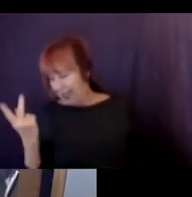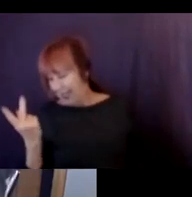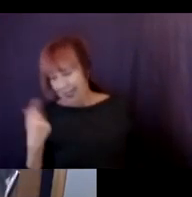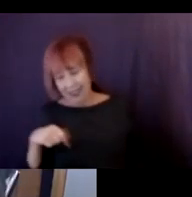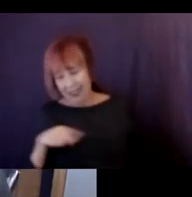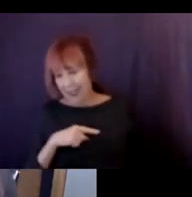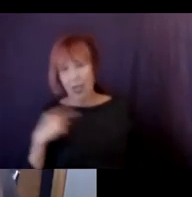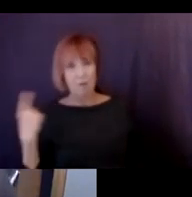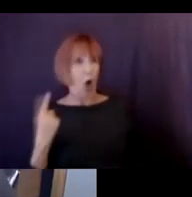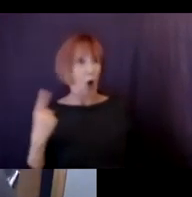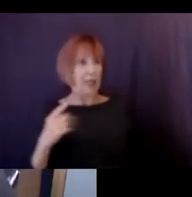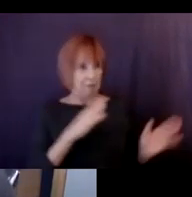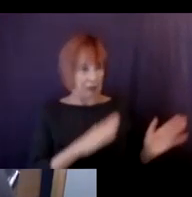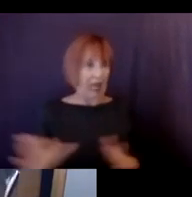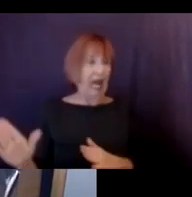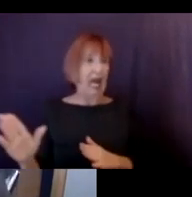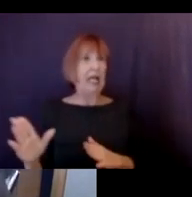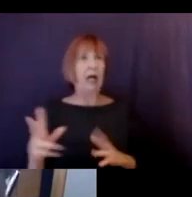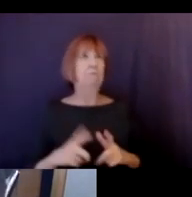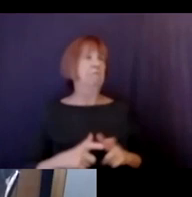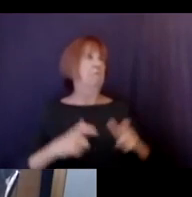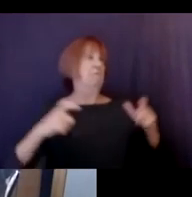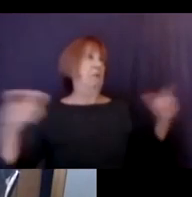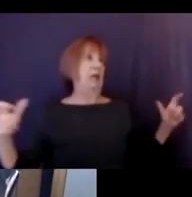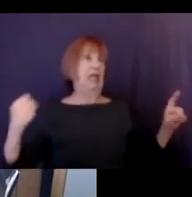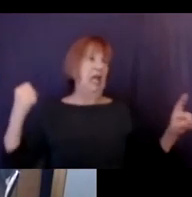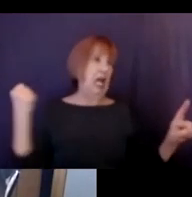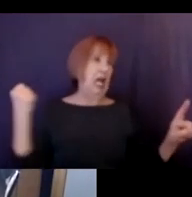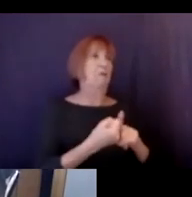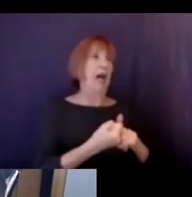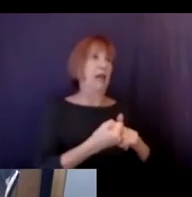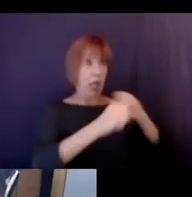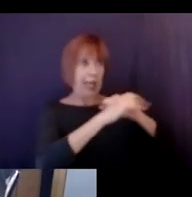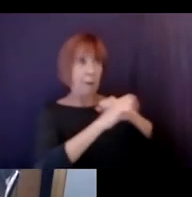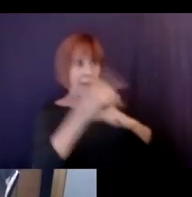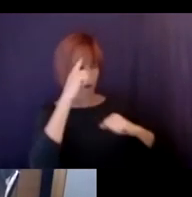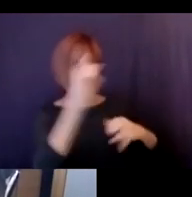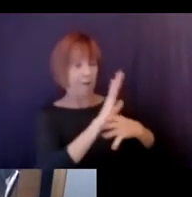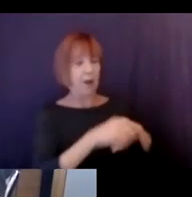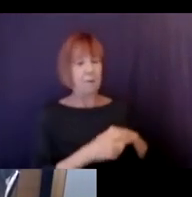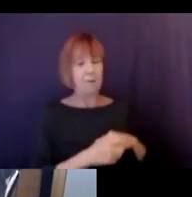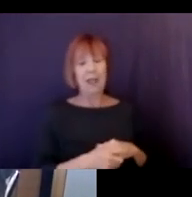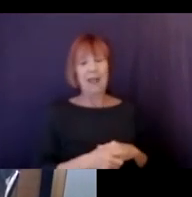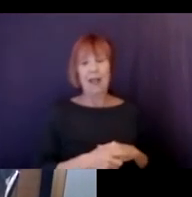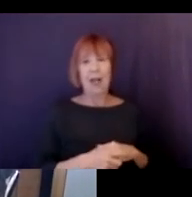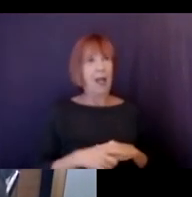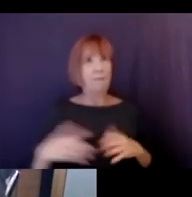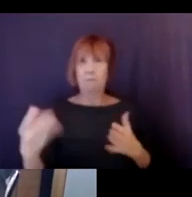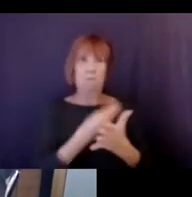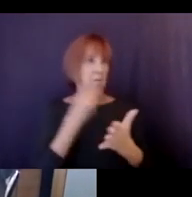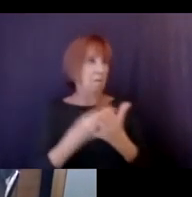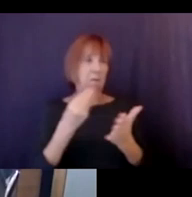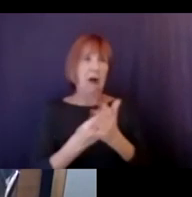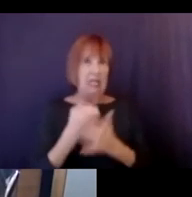We've always been planning a really very big impact campaign for the film, and I've been fundraising for that for a couple